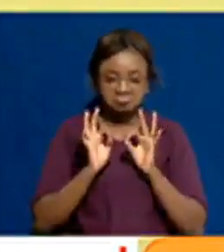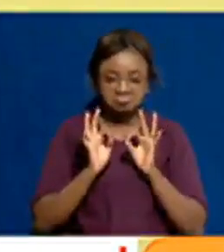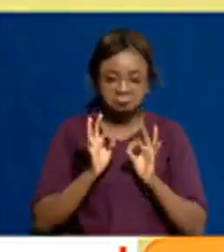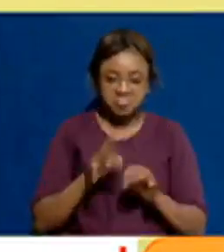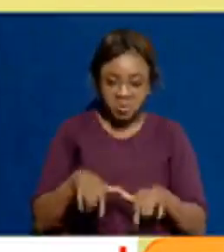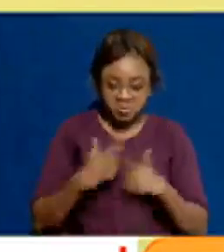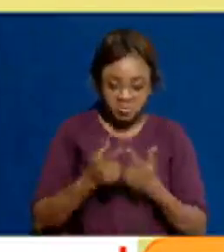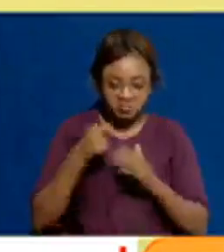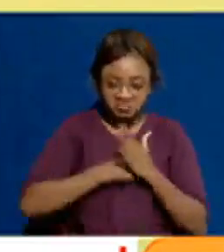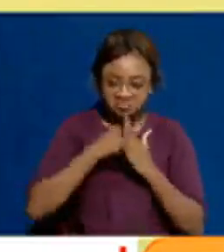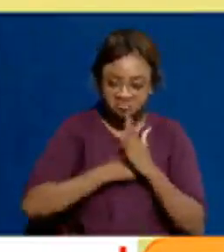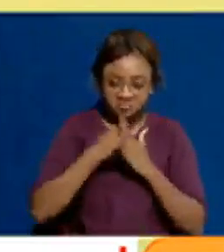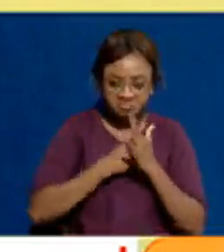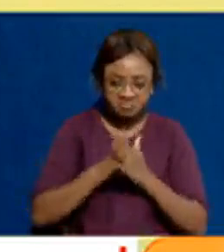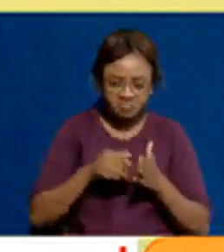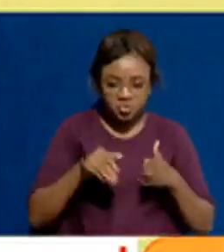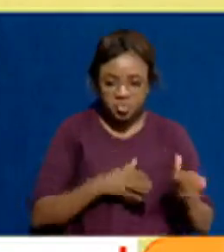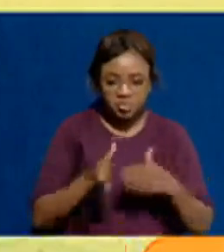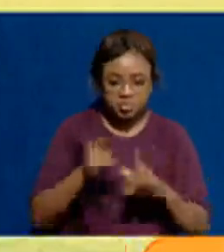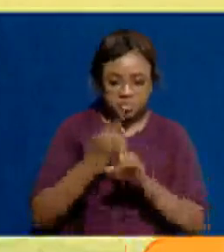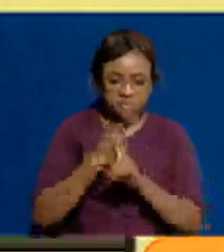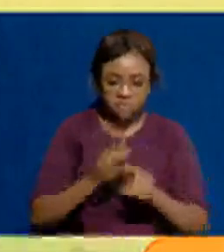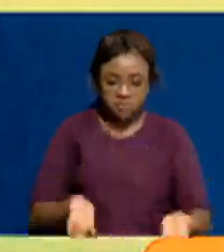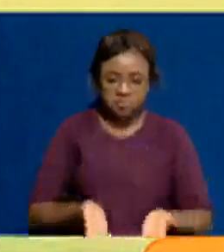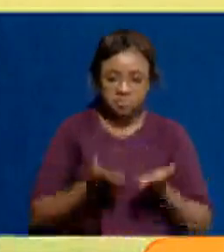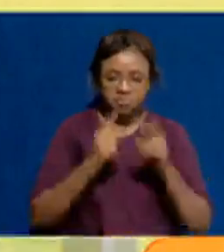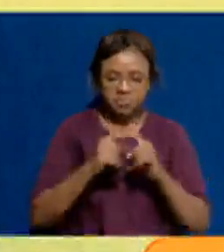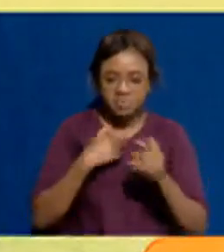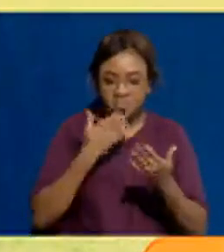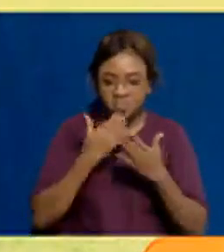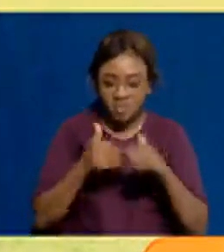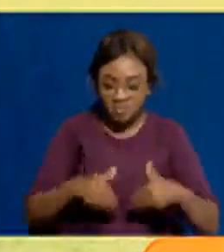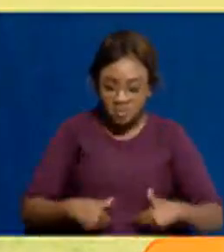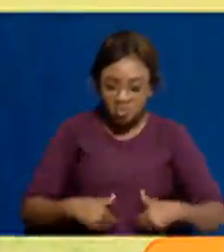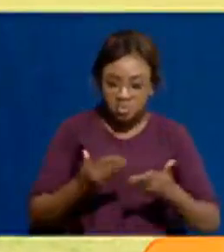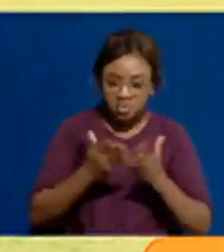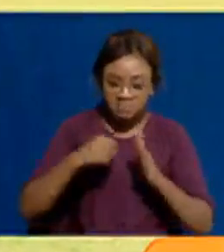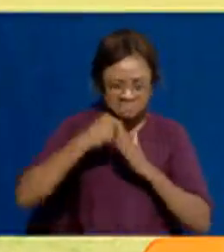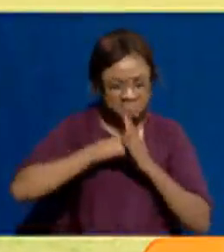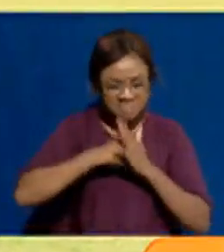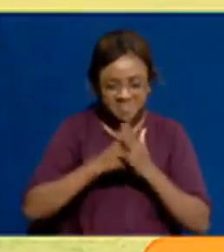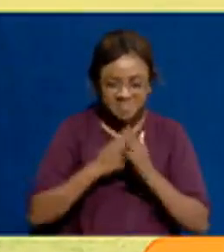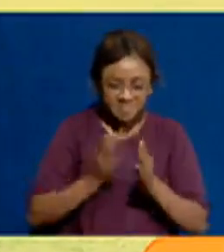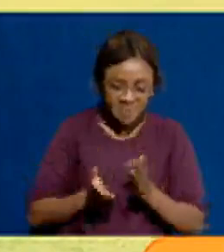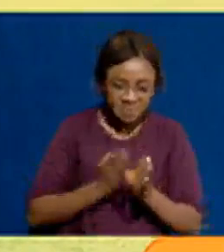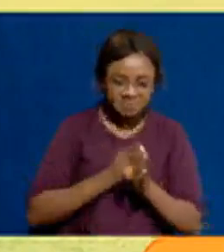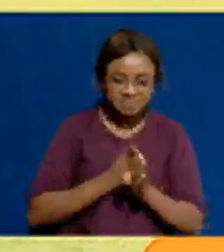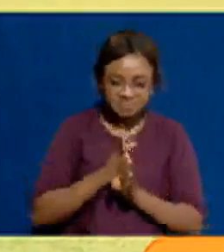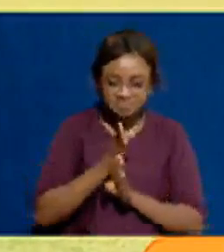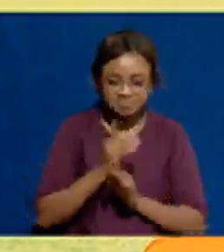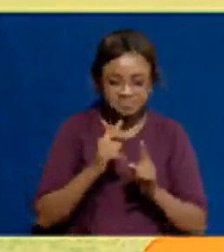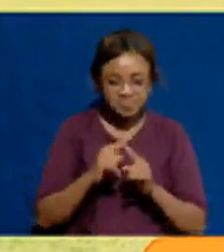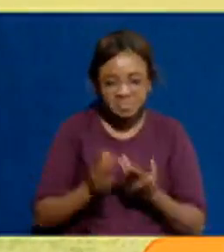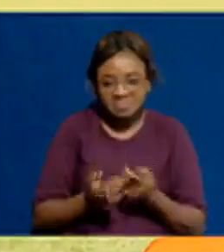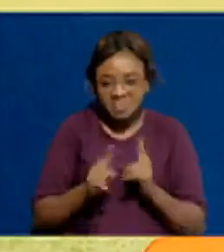tumejituma kiasi yetu. Pia walikuwa wametangulia kufunga, lakini nashukuru vijana wamepigana, tukarudisha bao. Bahati mbaya